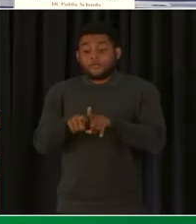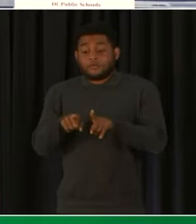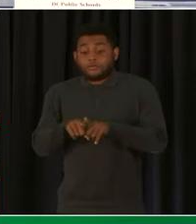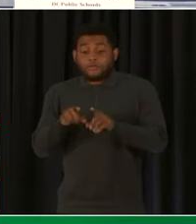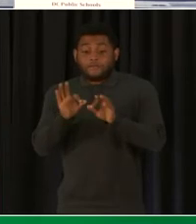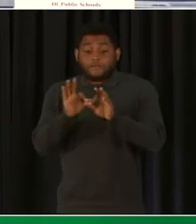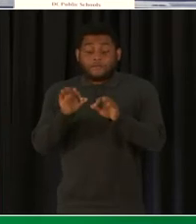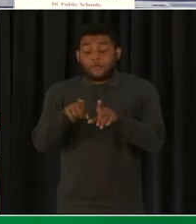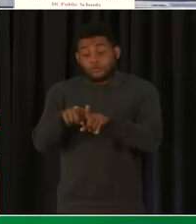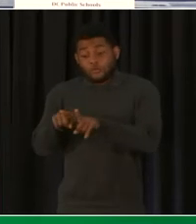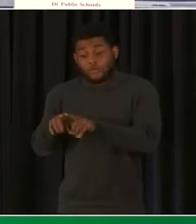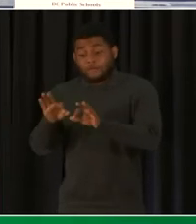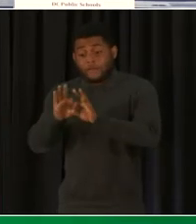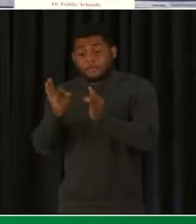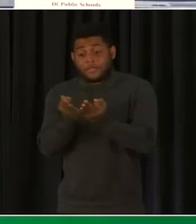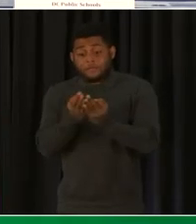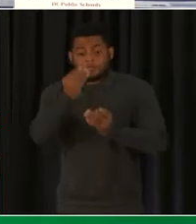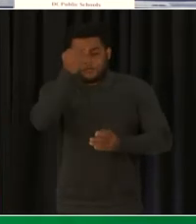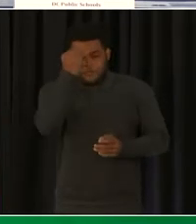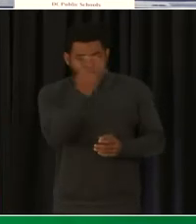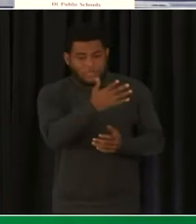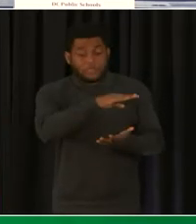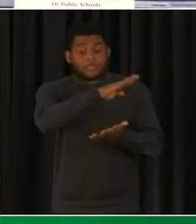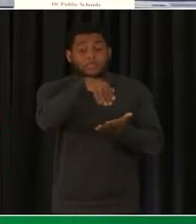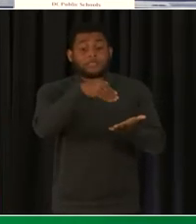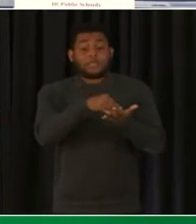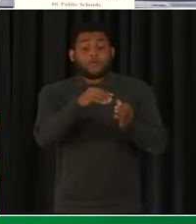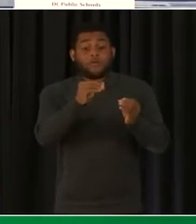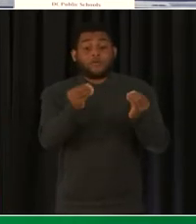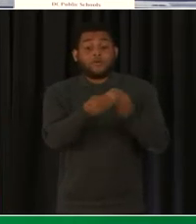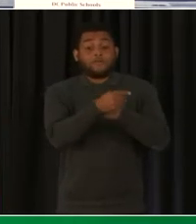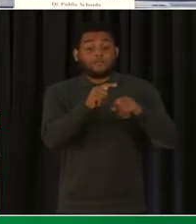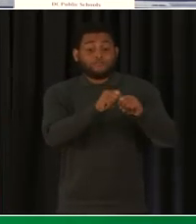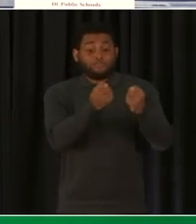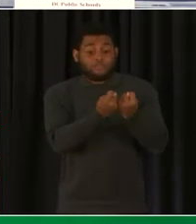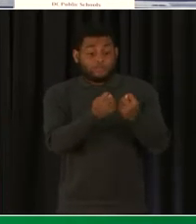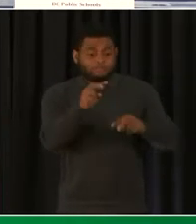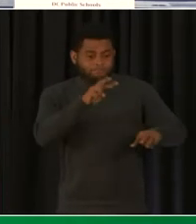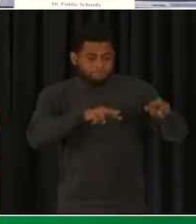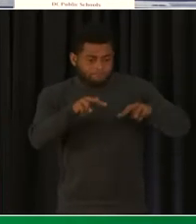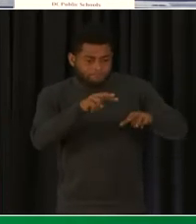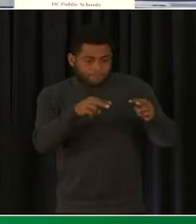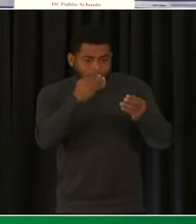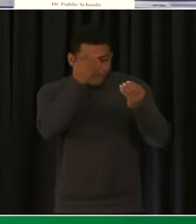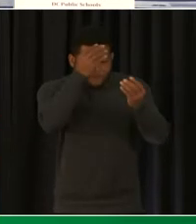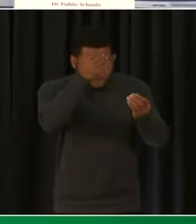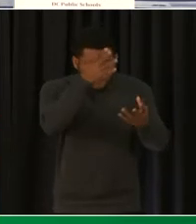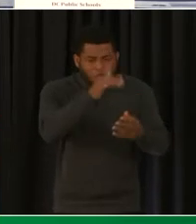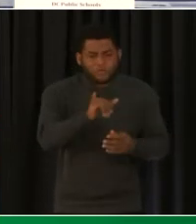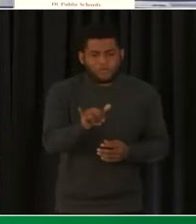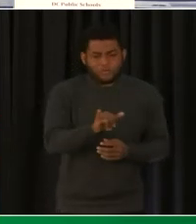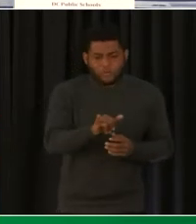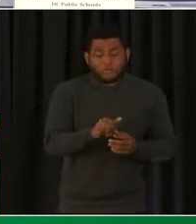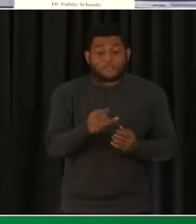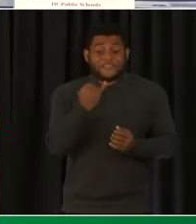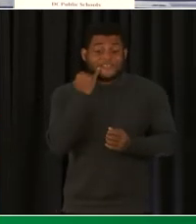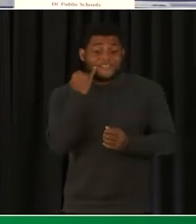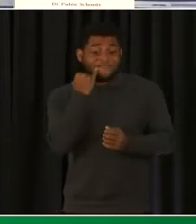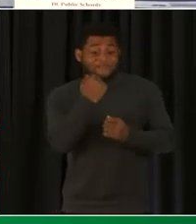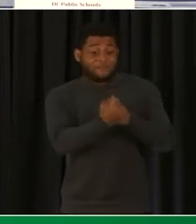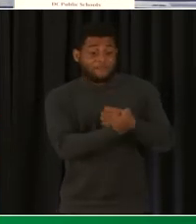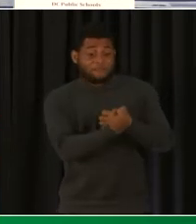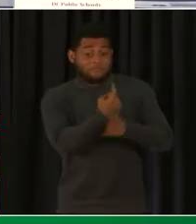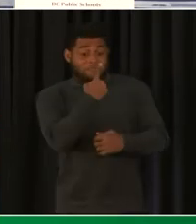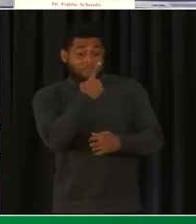information, central office team also monitors that database, and if we are alerted of a